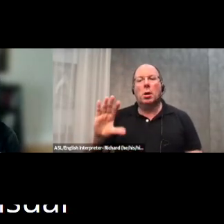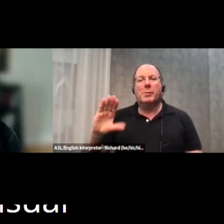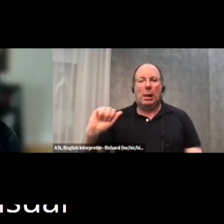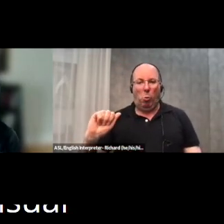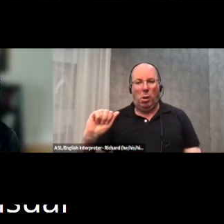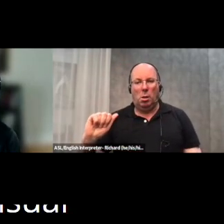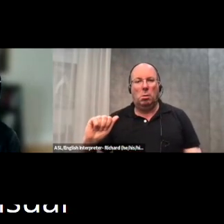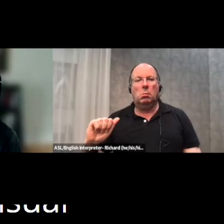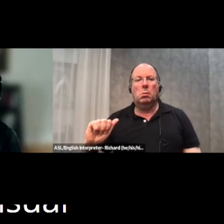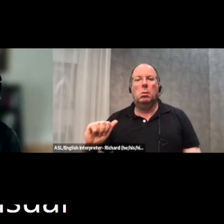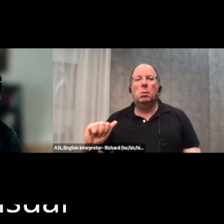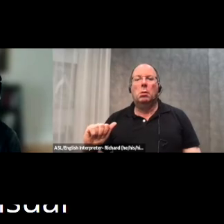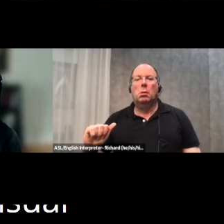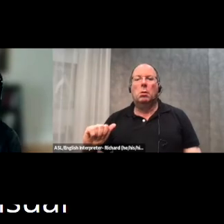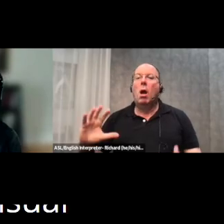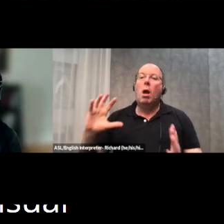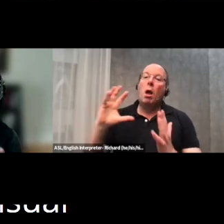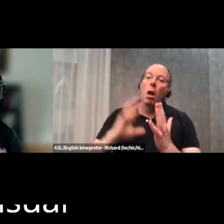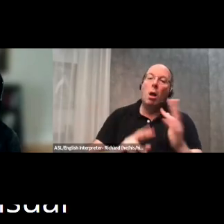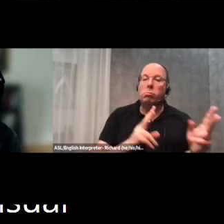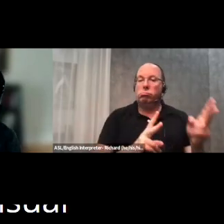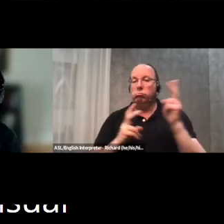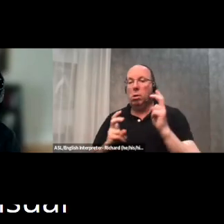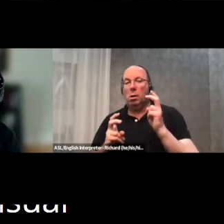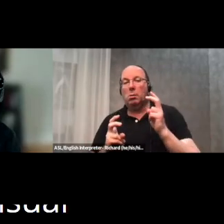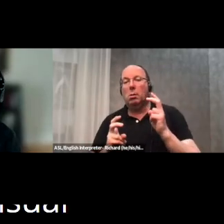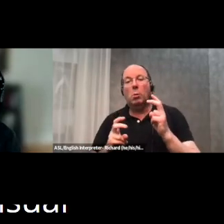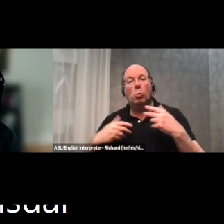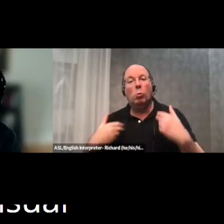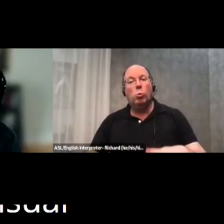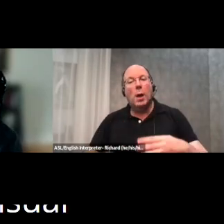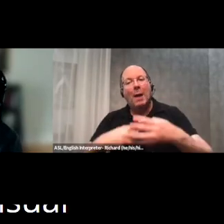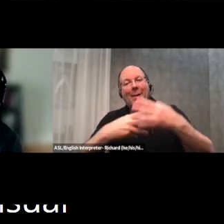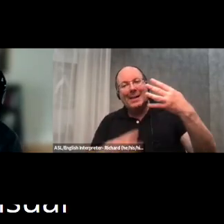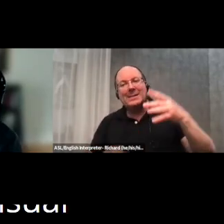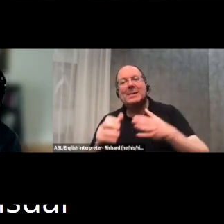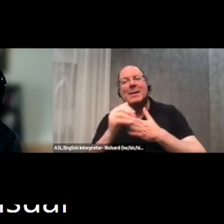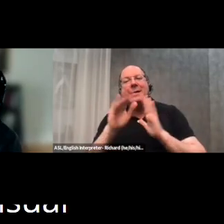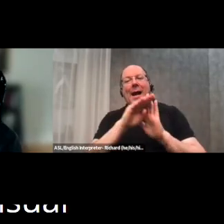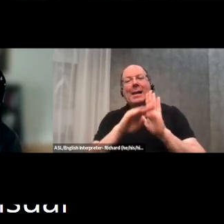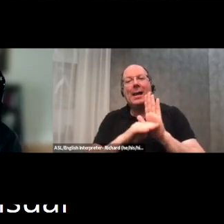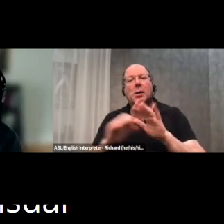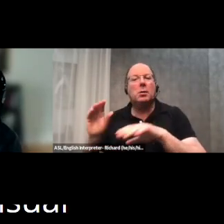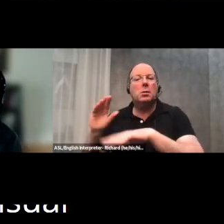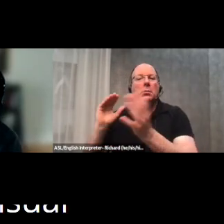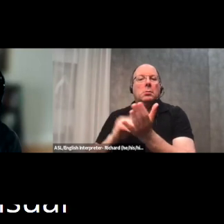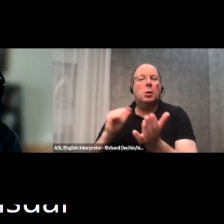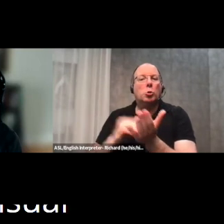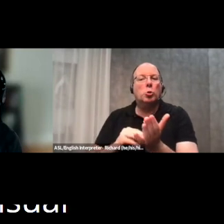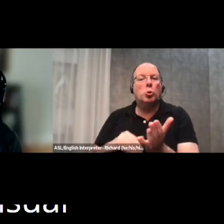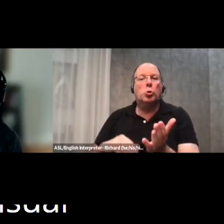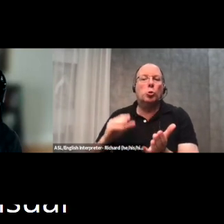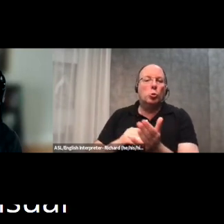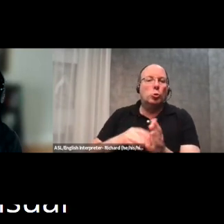is just an excerpt from it. It's a pretty comprehensive list of guidelines for clinicians engaging with